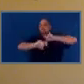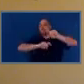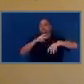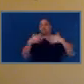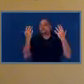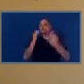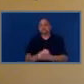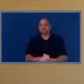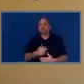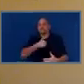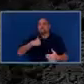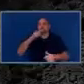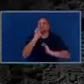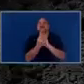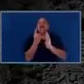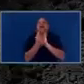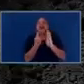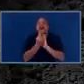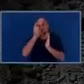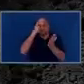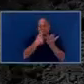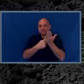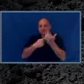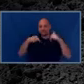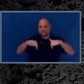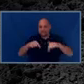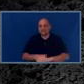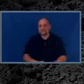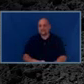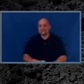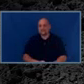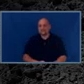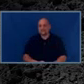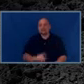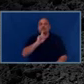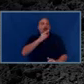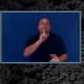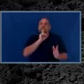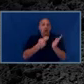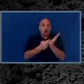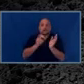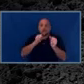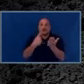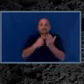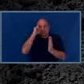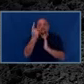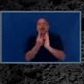we need hours to discuss it. In fact, we have weekly meetings where we discuss it for hours.